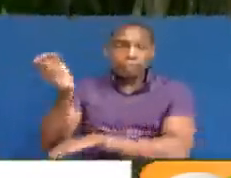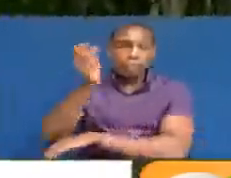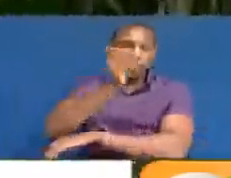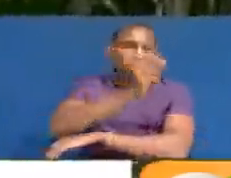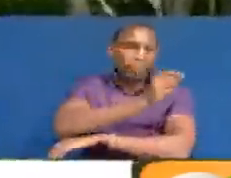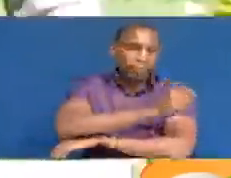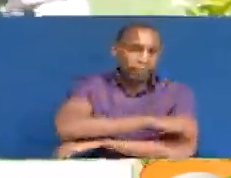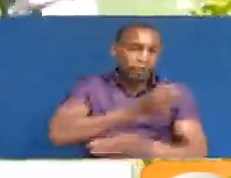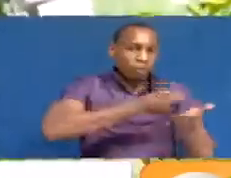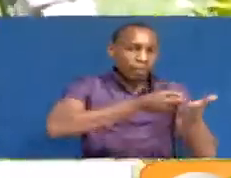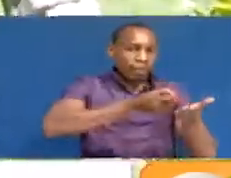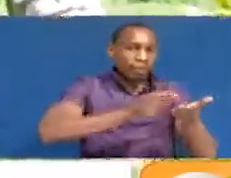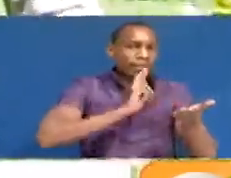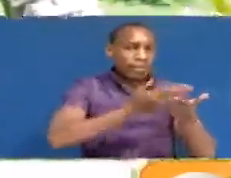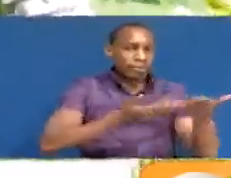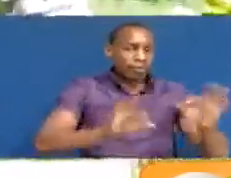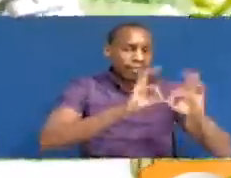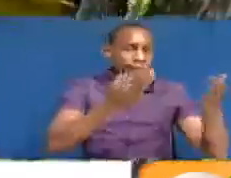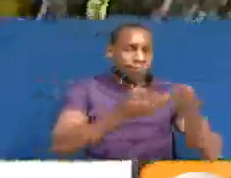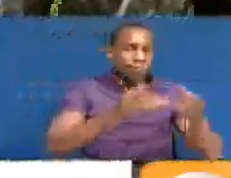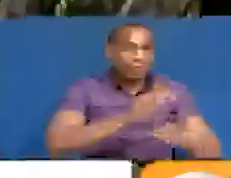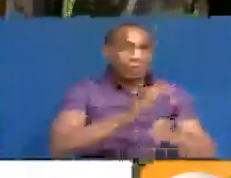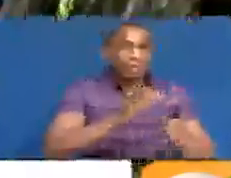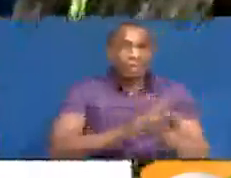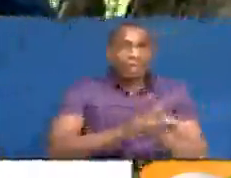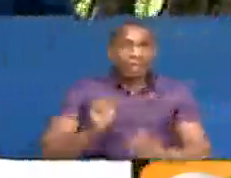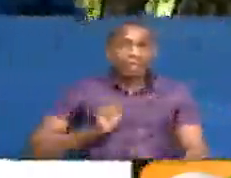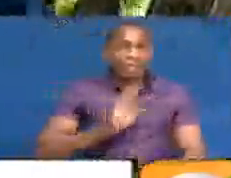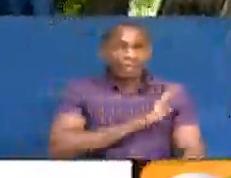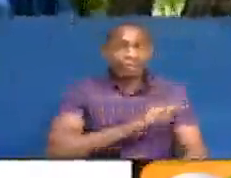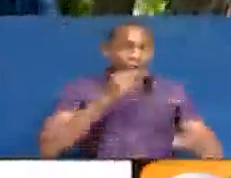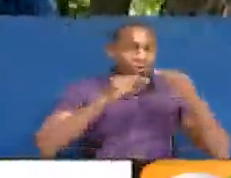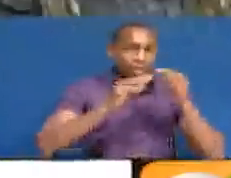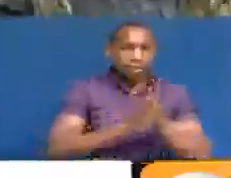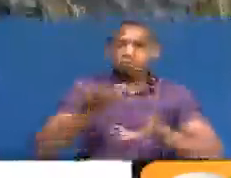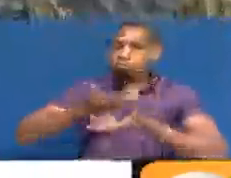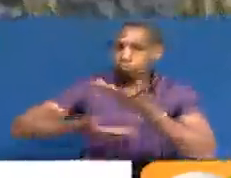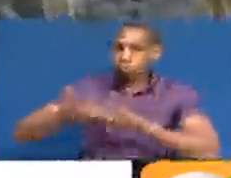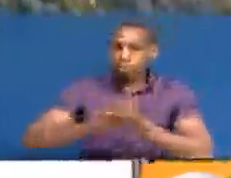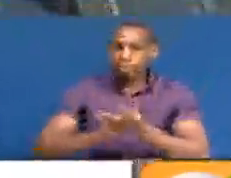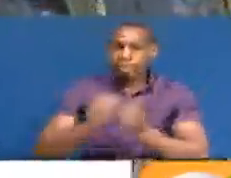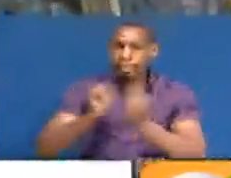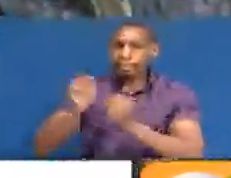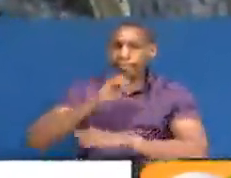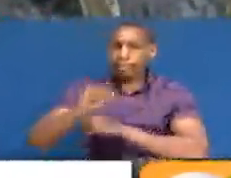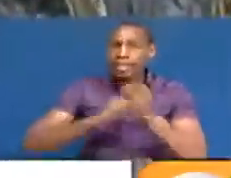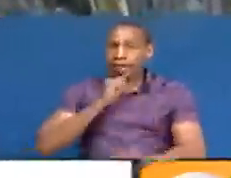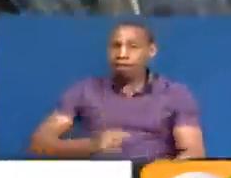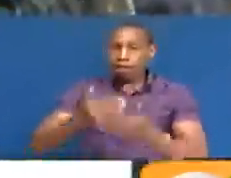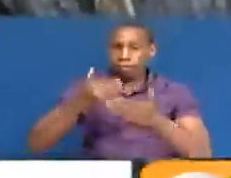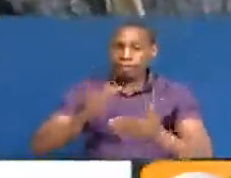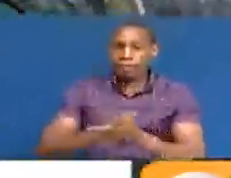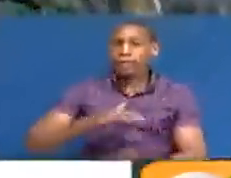part of the day recording statements from family members and staff at Osim Lodge who interacted with the 15-year-old prior